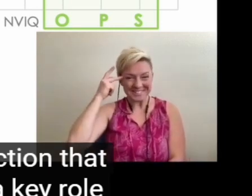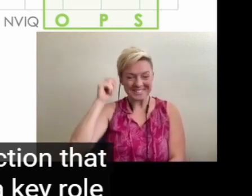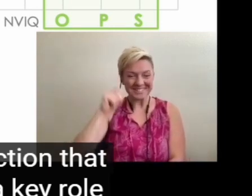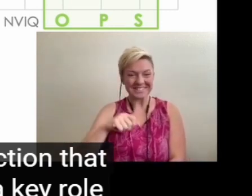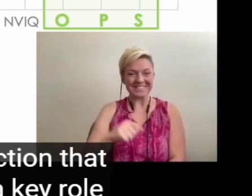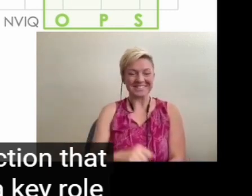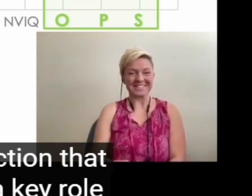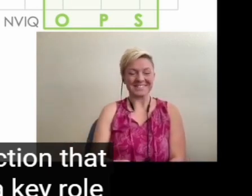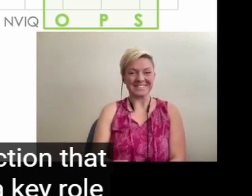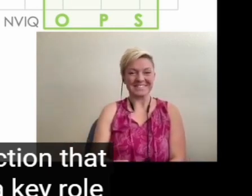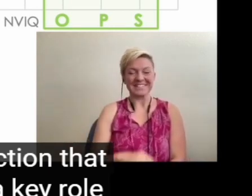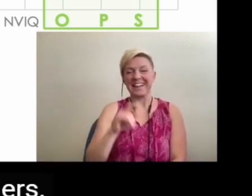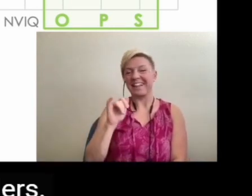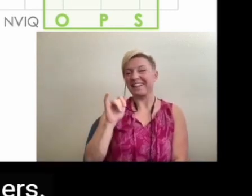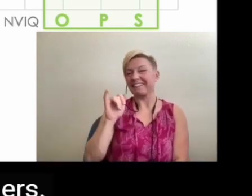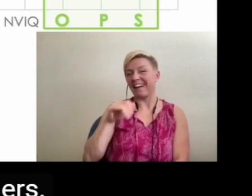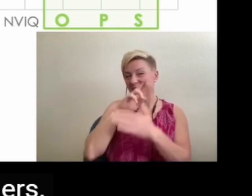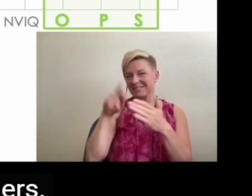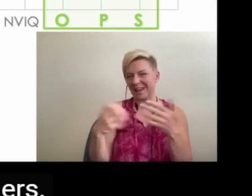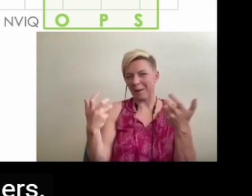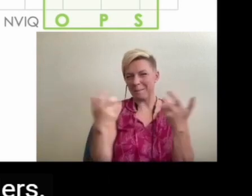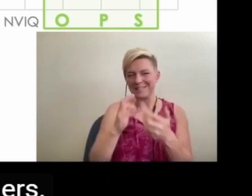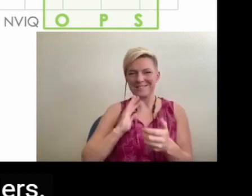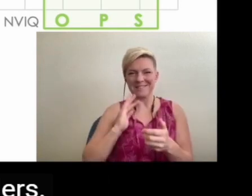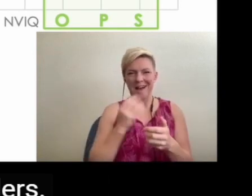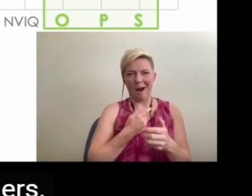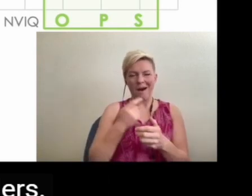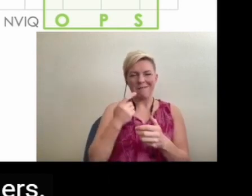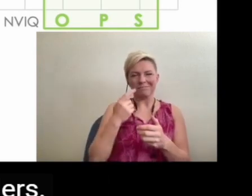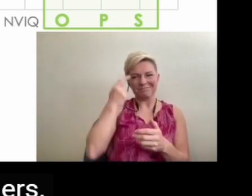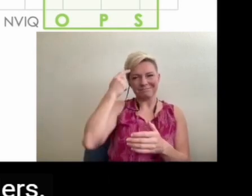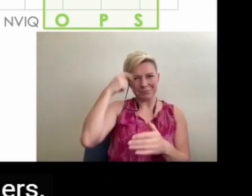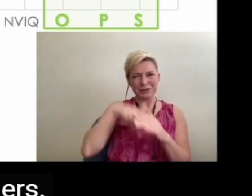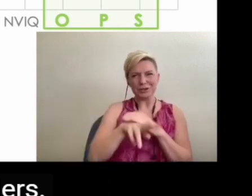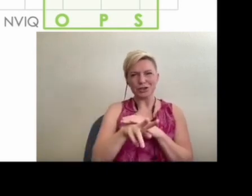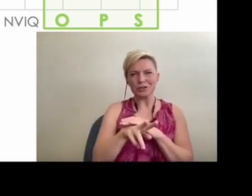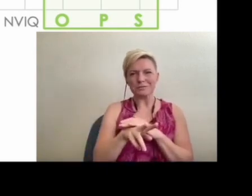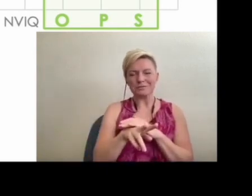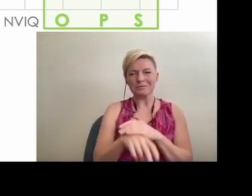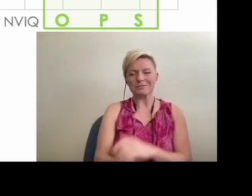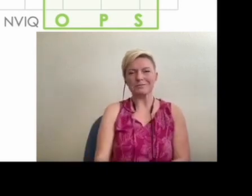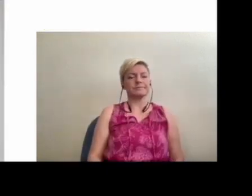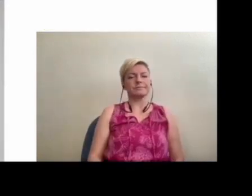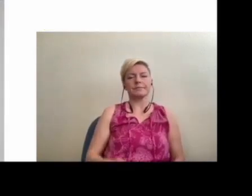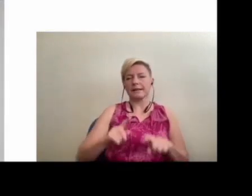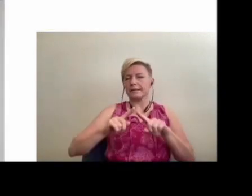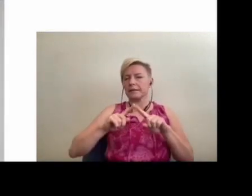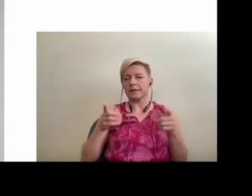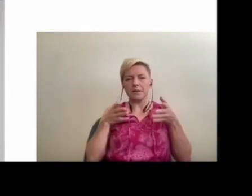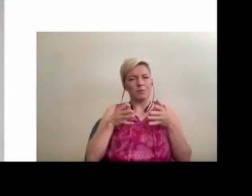phonological precision will play a key role in hearing, but not deaf readers.